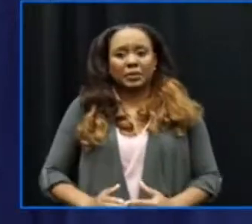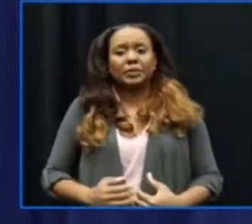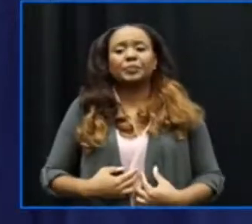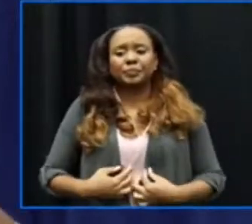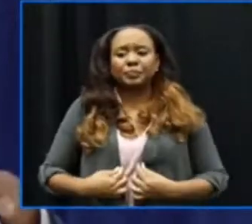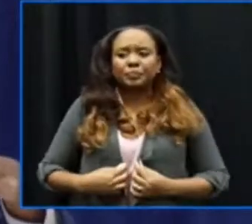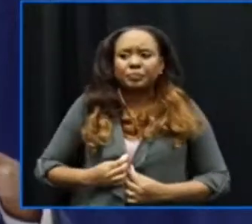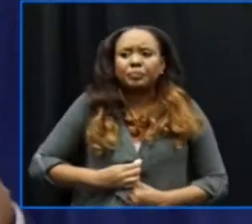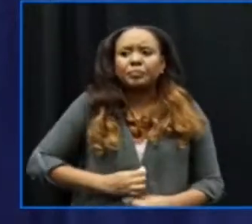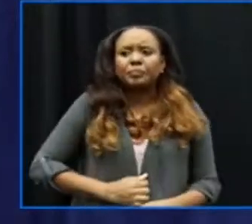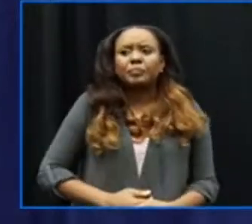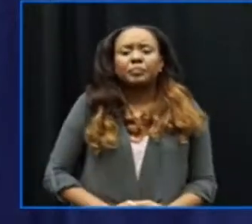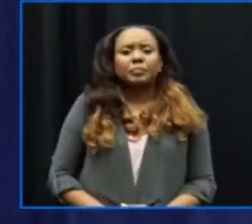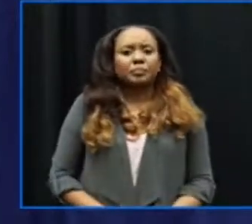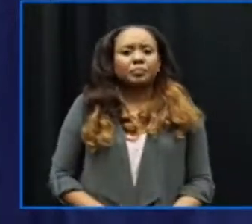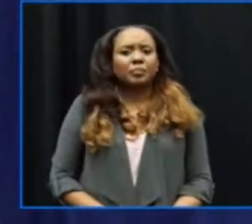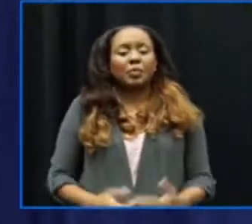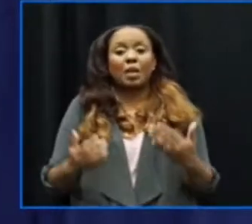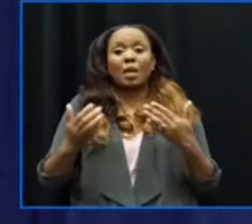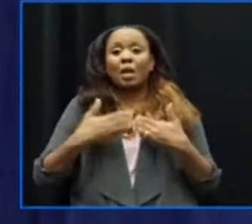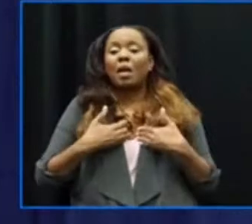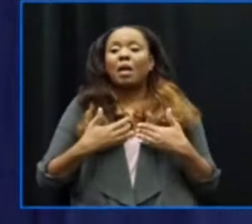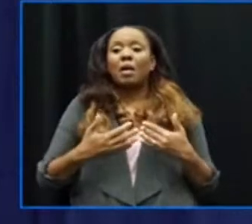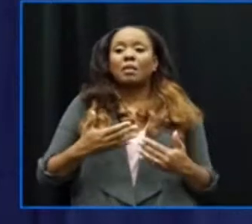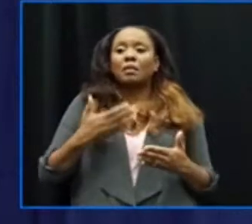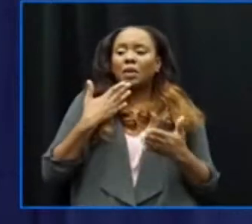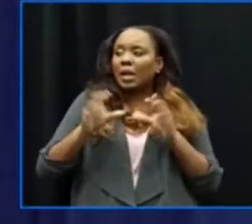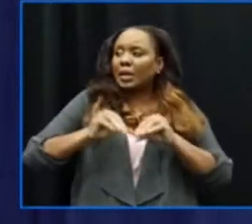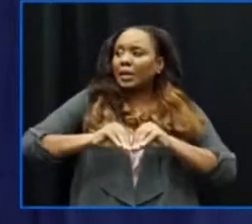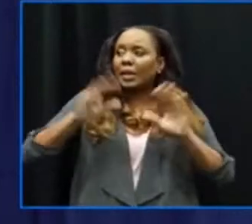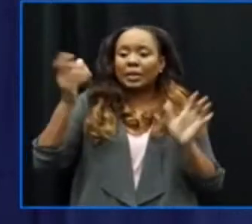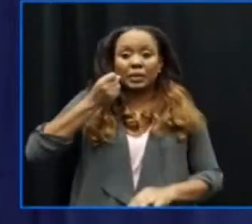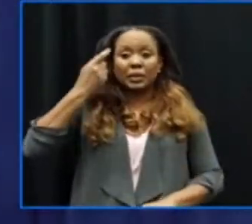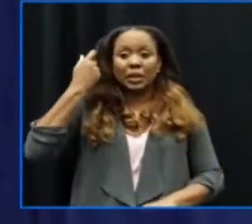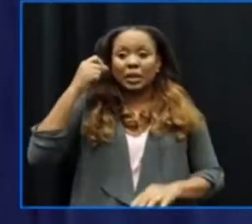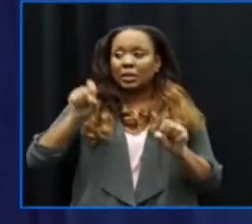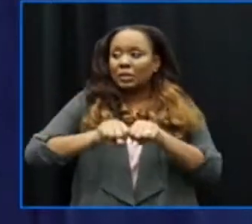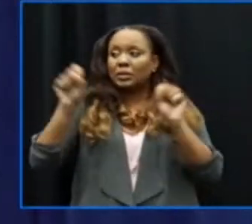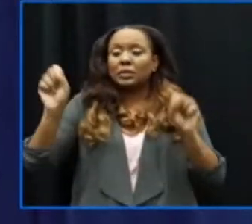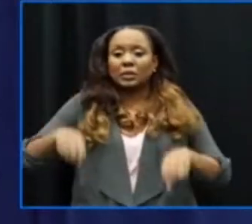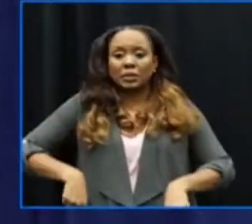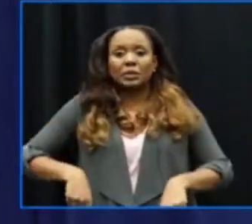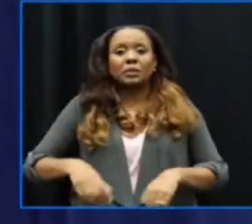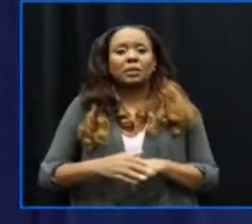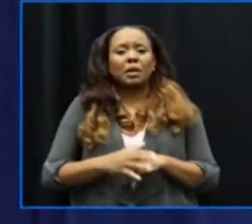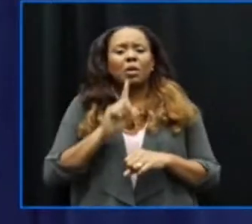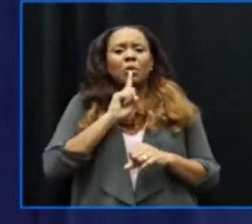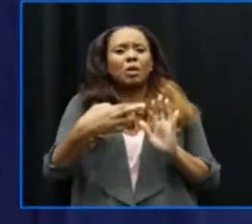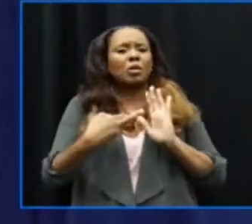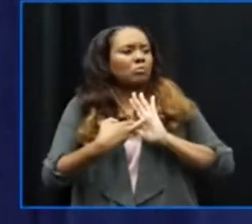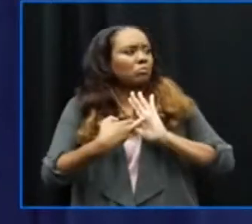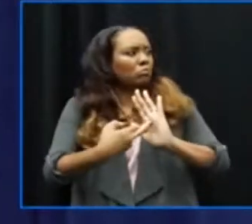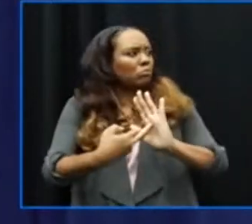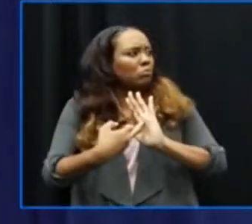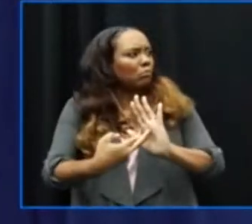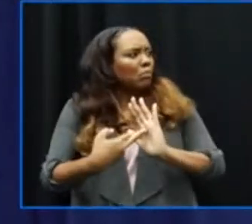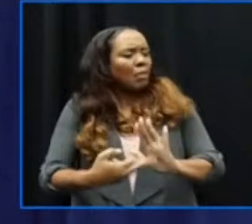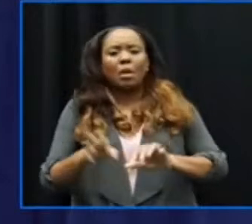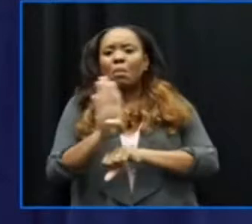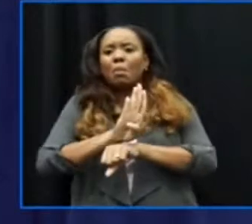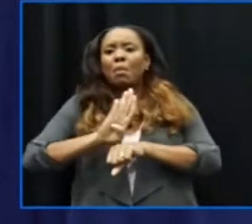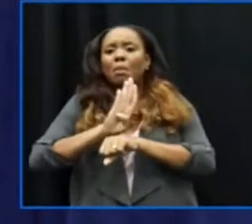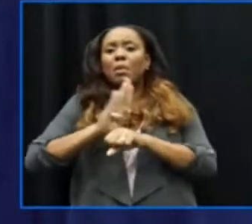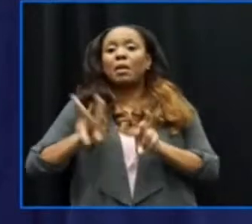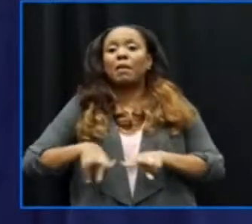what we have is a comprehensive system that changes with the times, and it represents Barbados' value